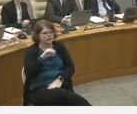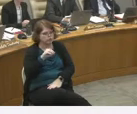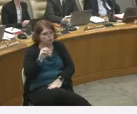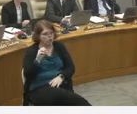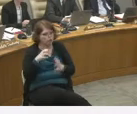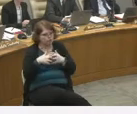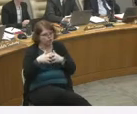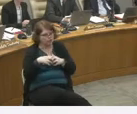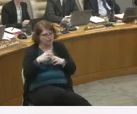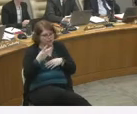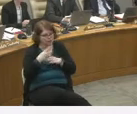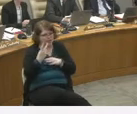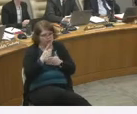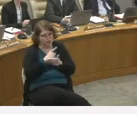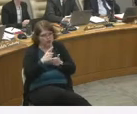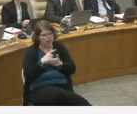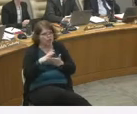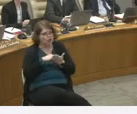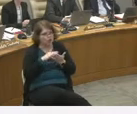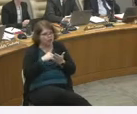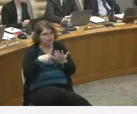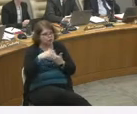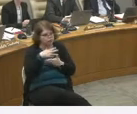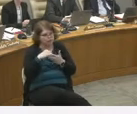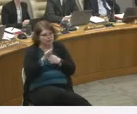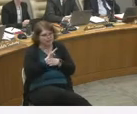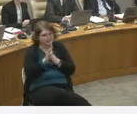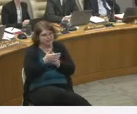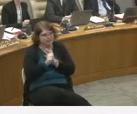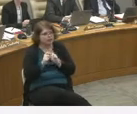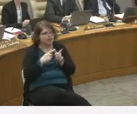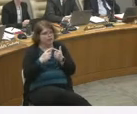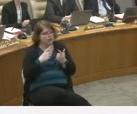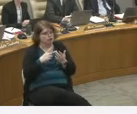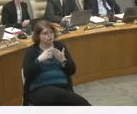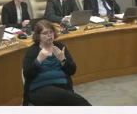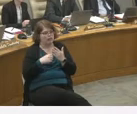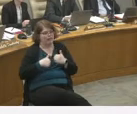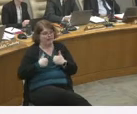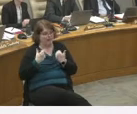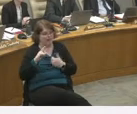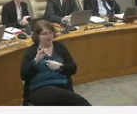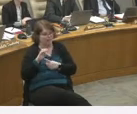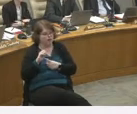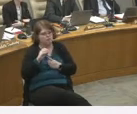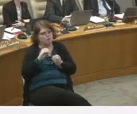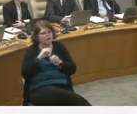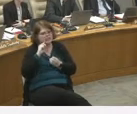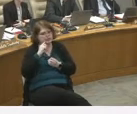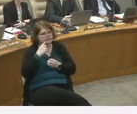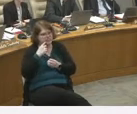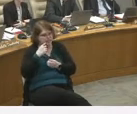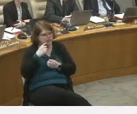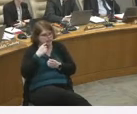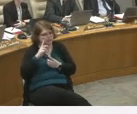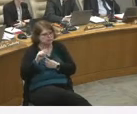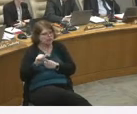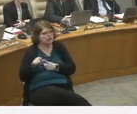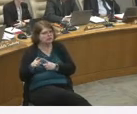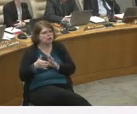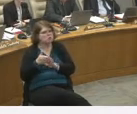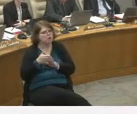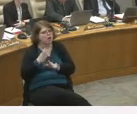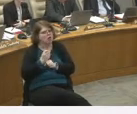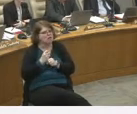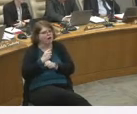skills and social skills but then we also have our project life students students and more significant disabilities running a coffee cart and